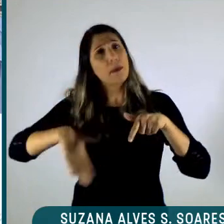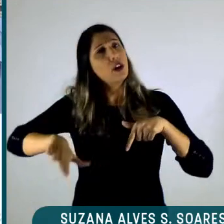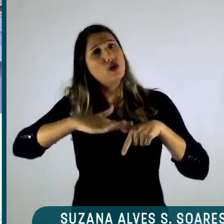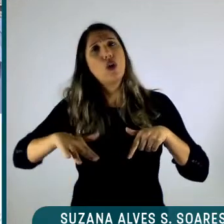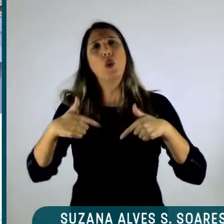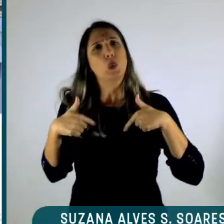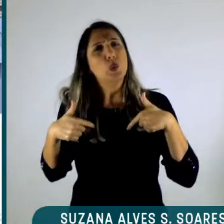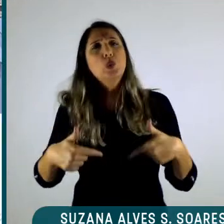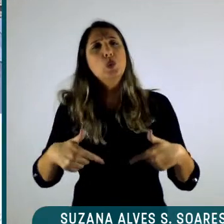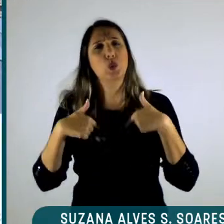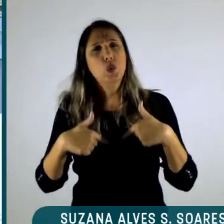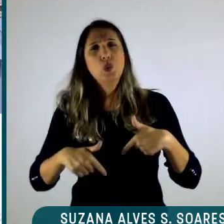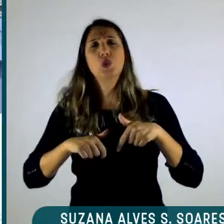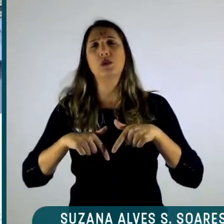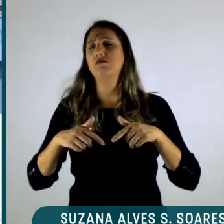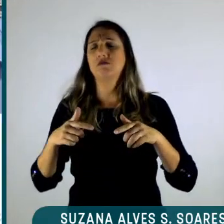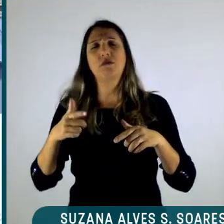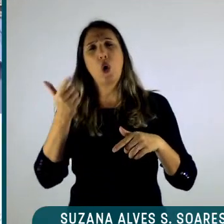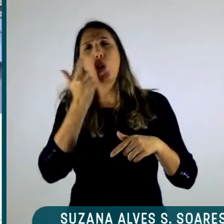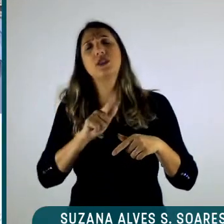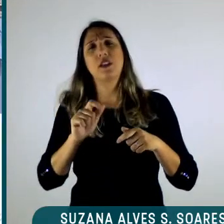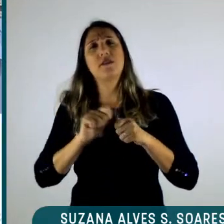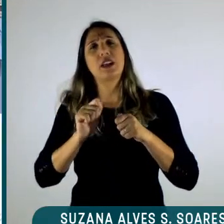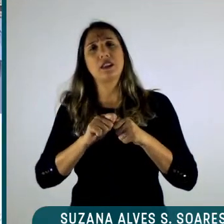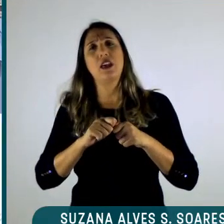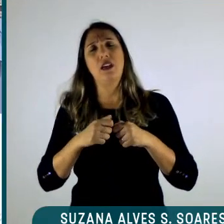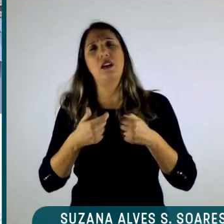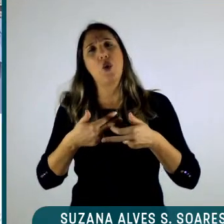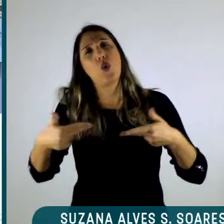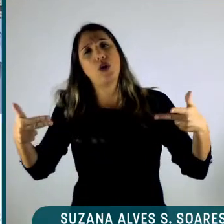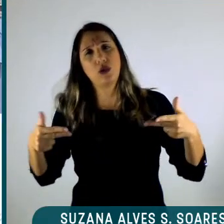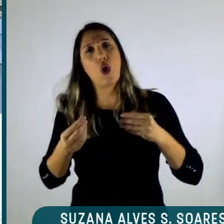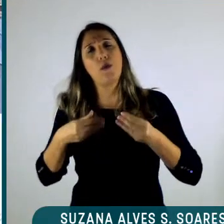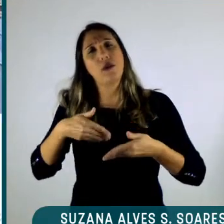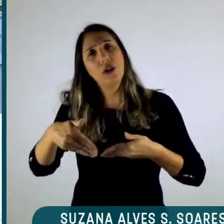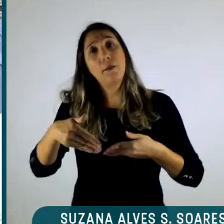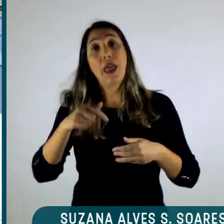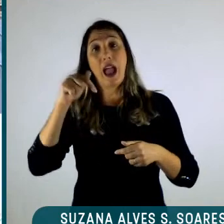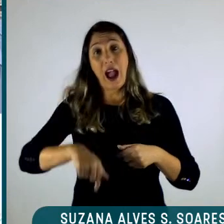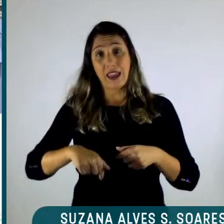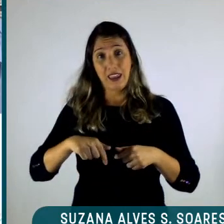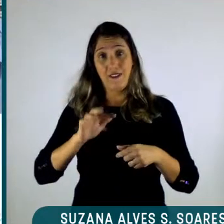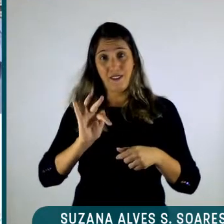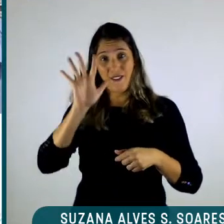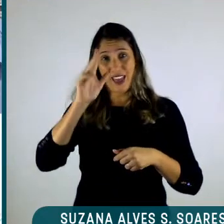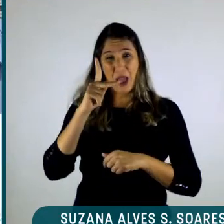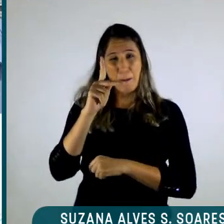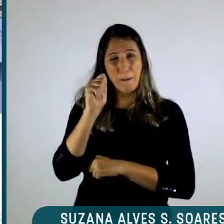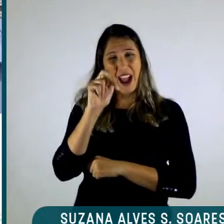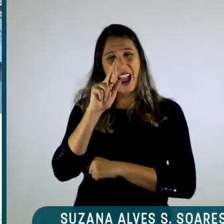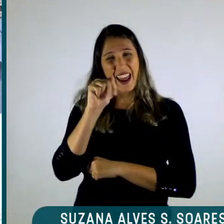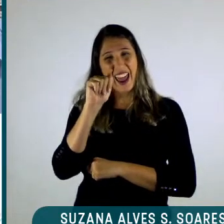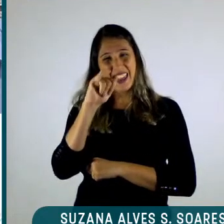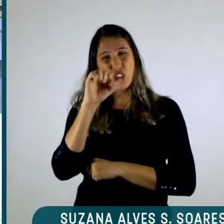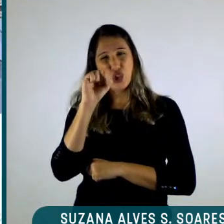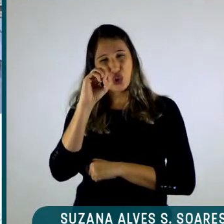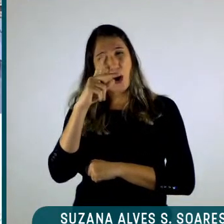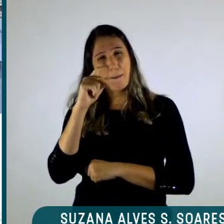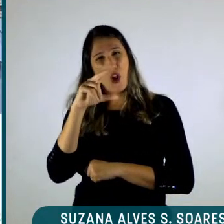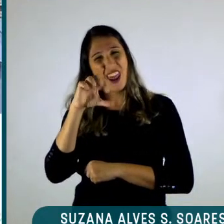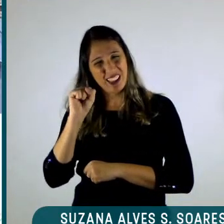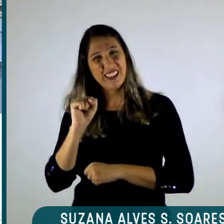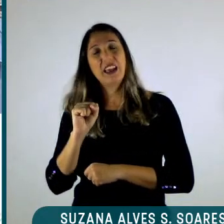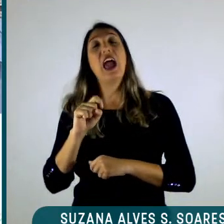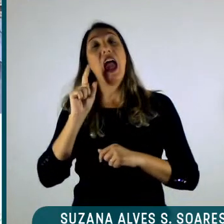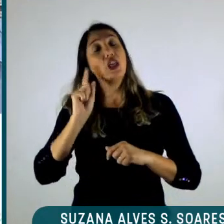worse. So we have organized ourselves to make things happen. Here in Paraisópolis, for example, we have